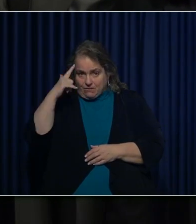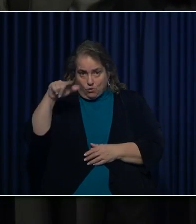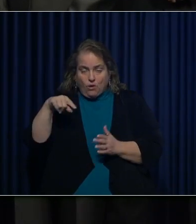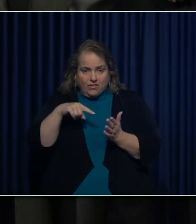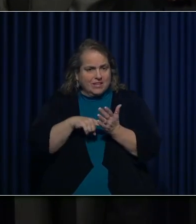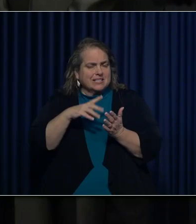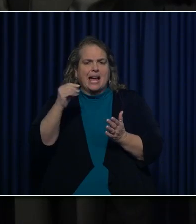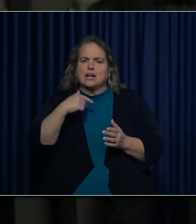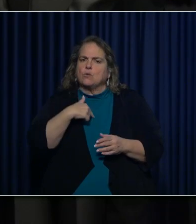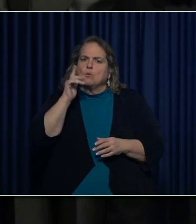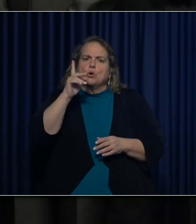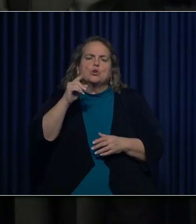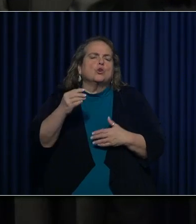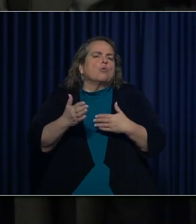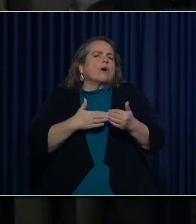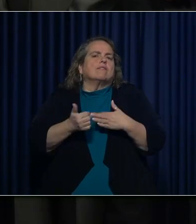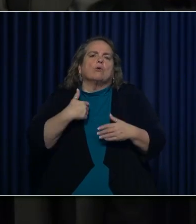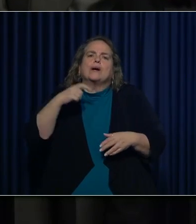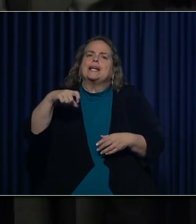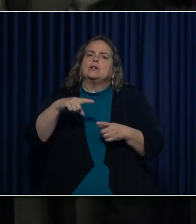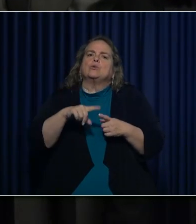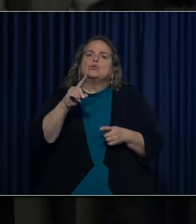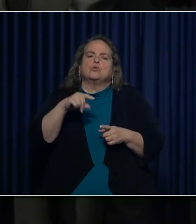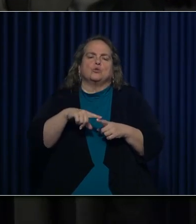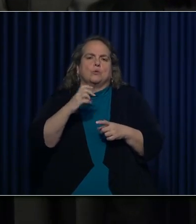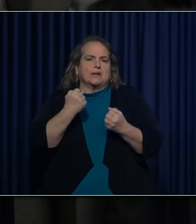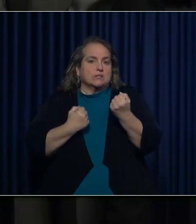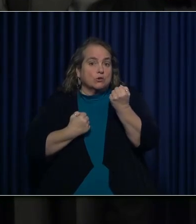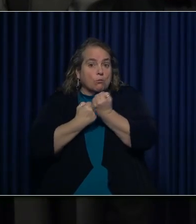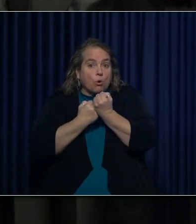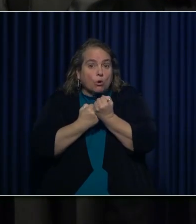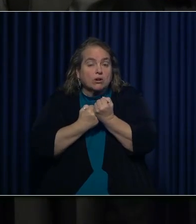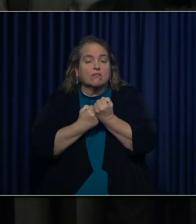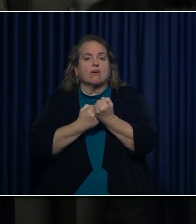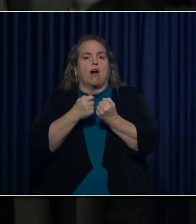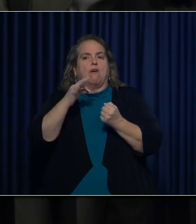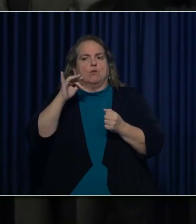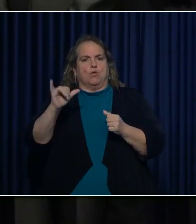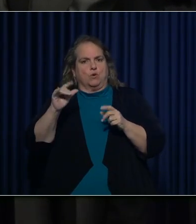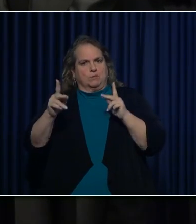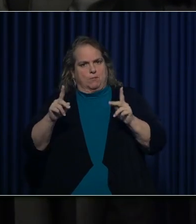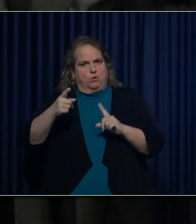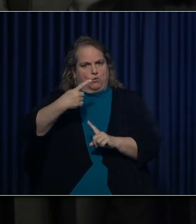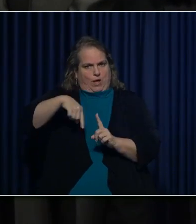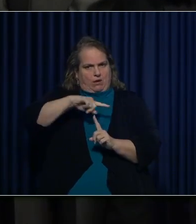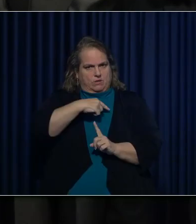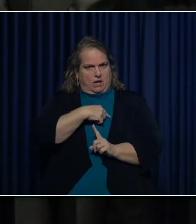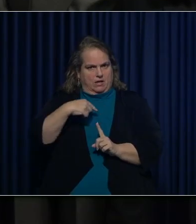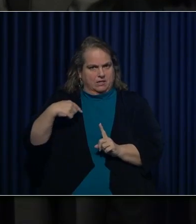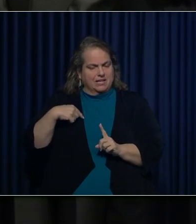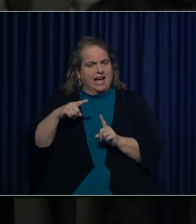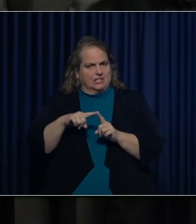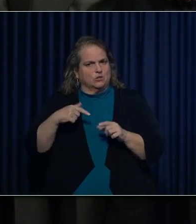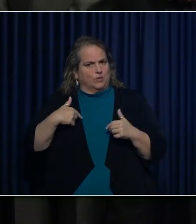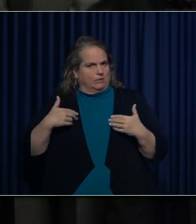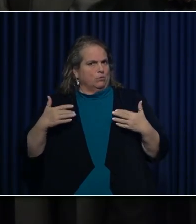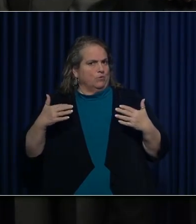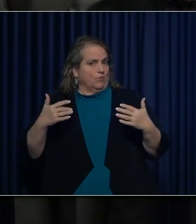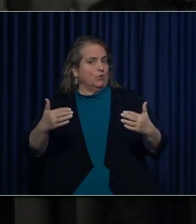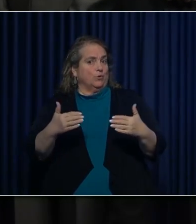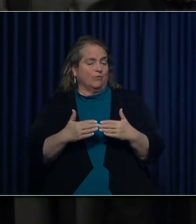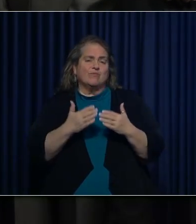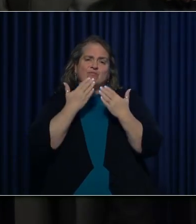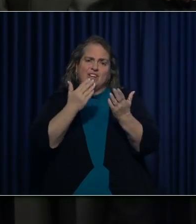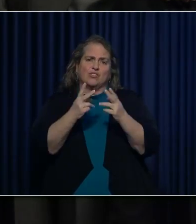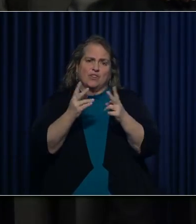do whatever we need to do to be supportive of those around us and as we move through this. Thank you very